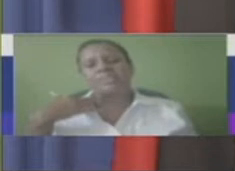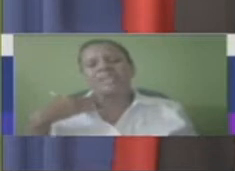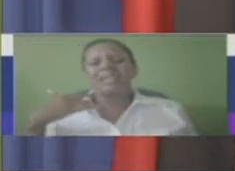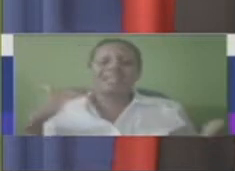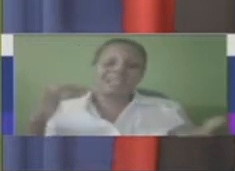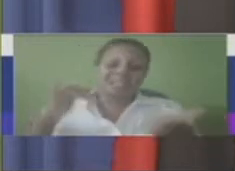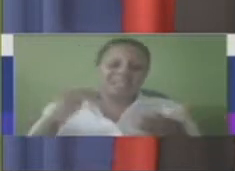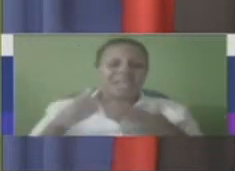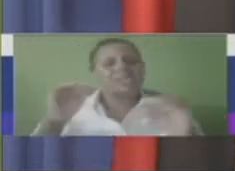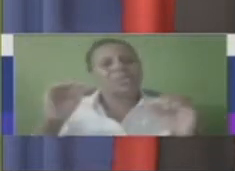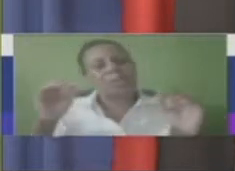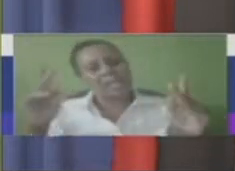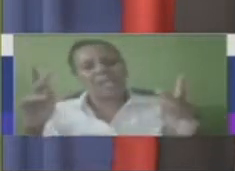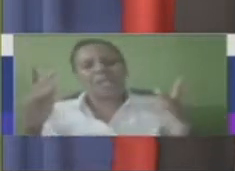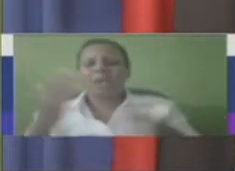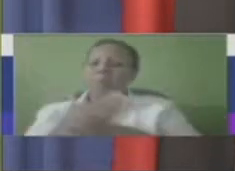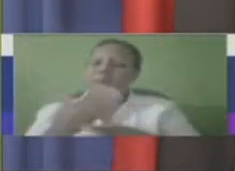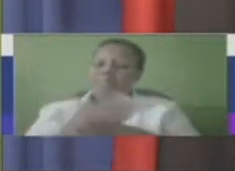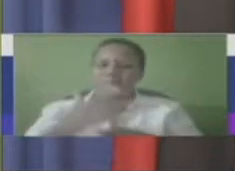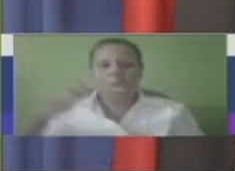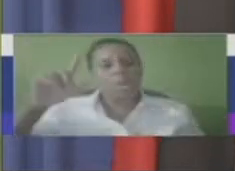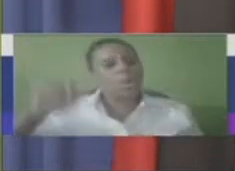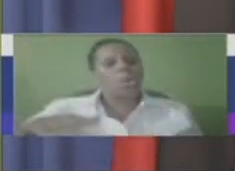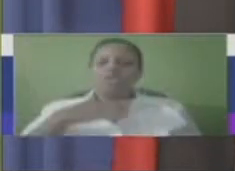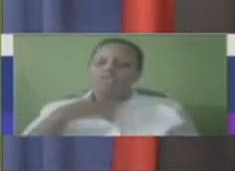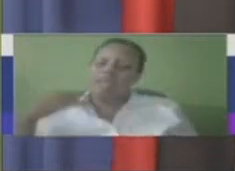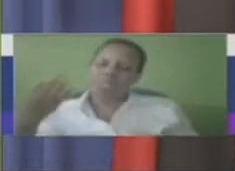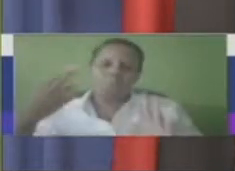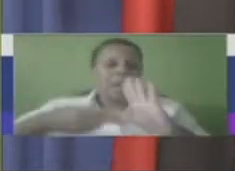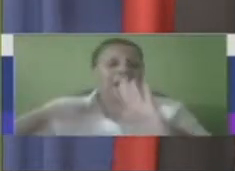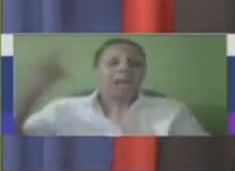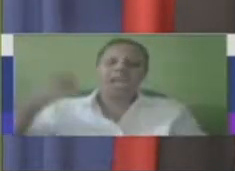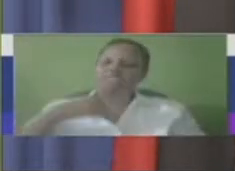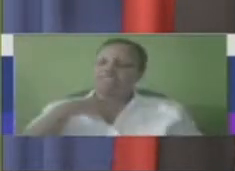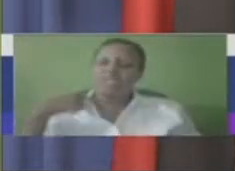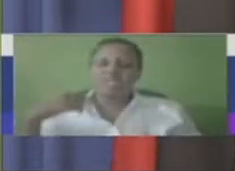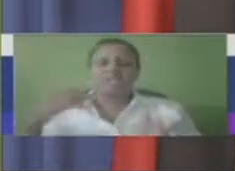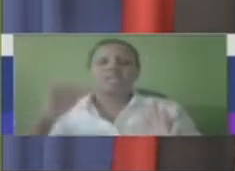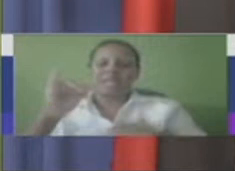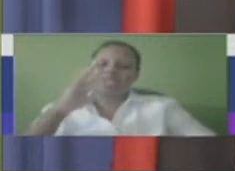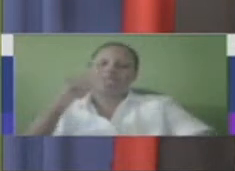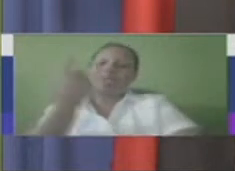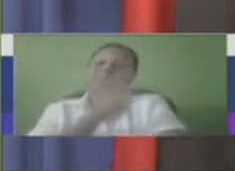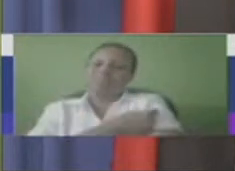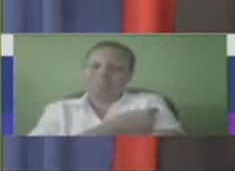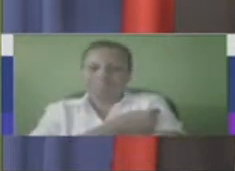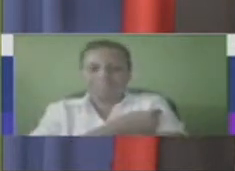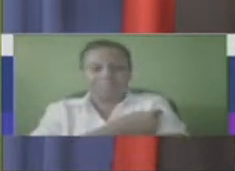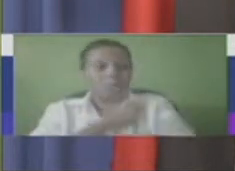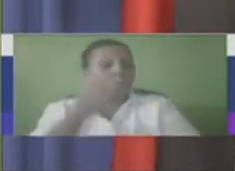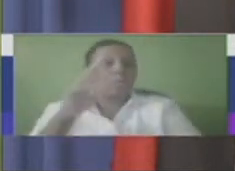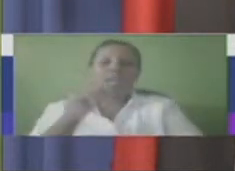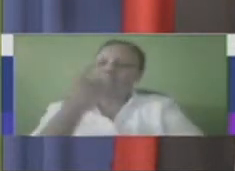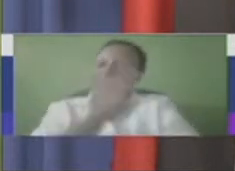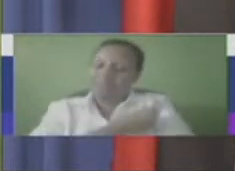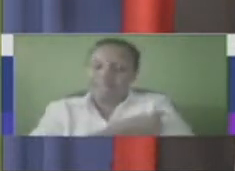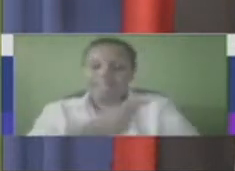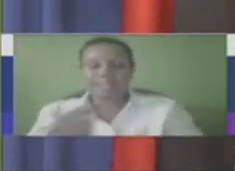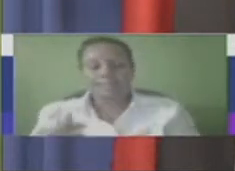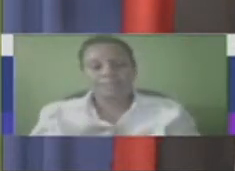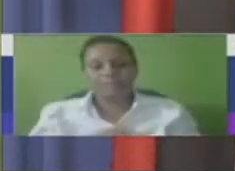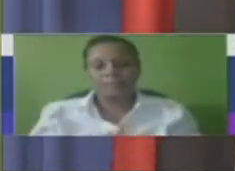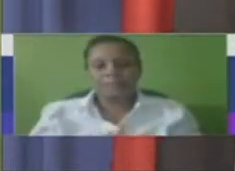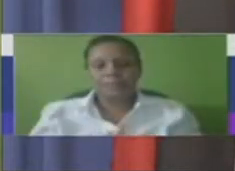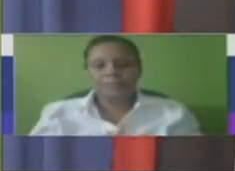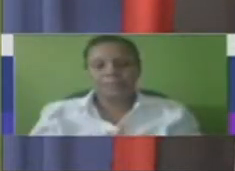unvaccinated. But we will, if we require to, as we've done in the beginning, at